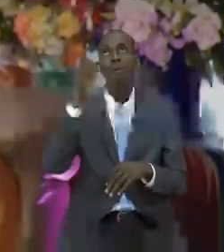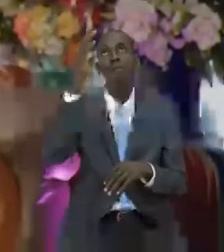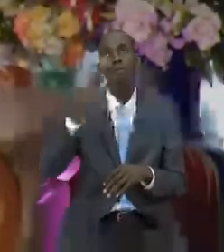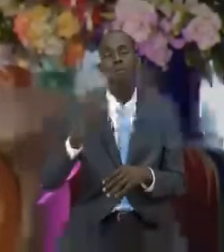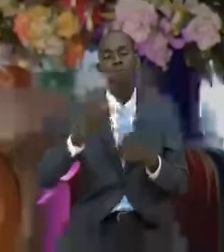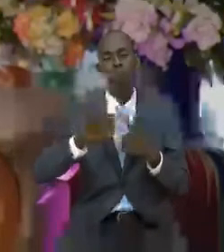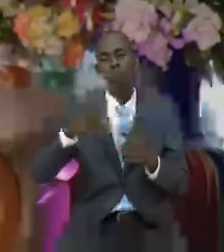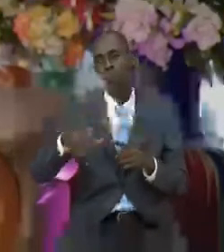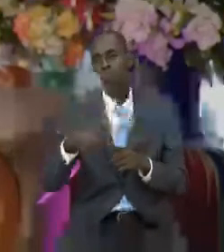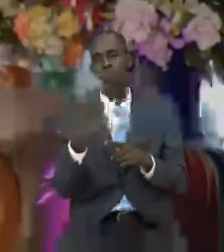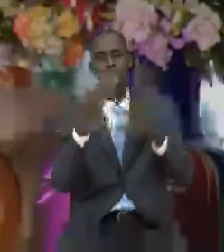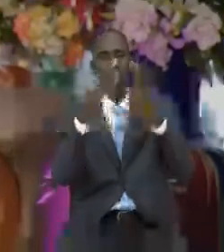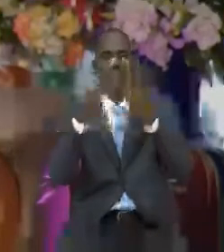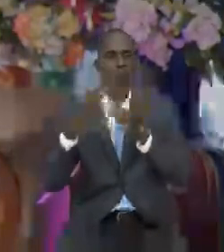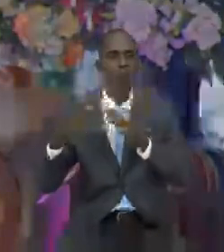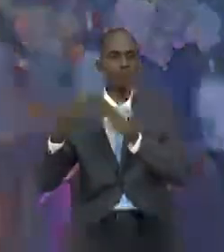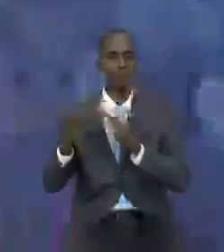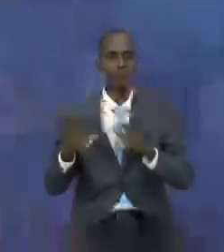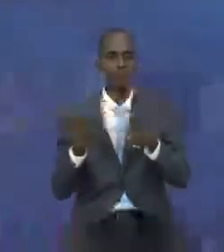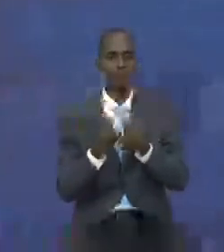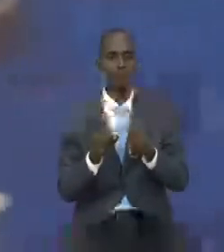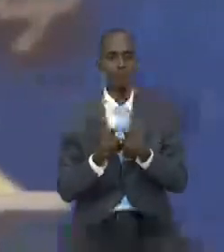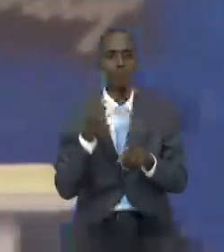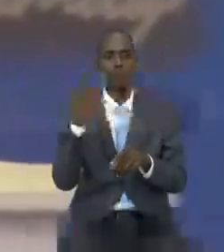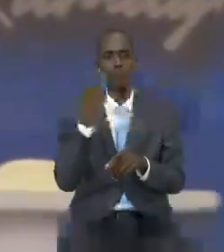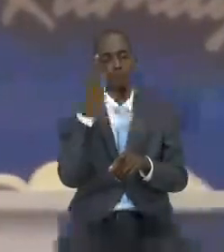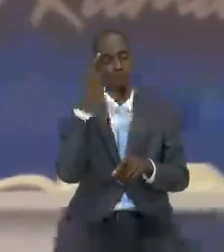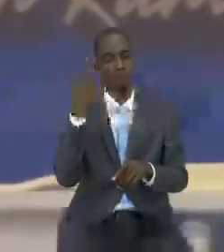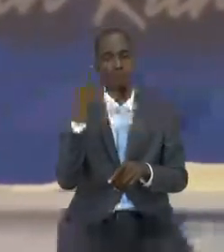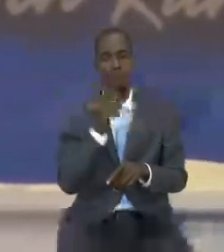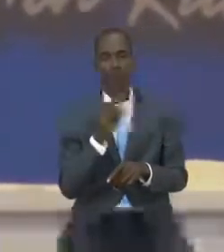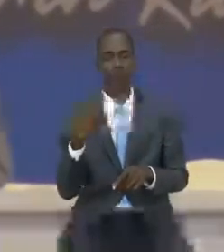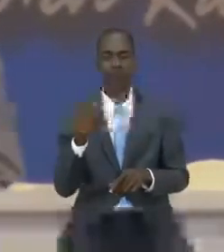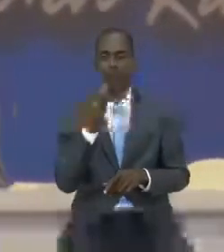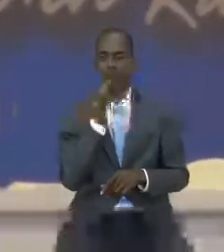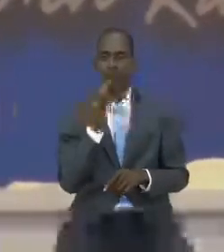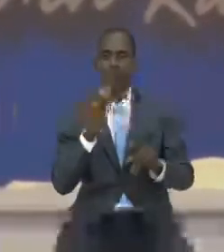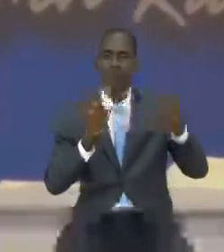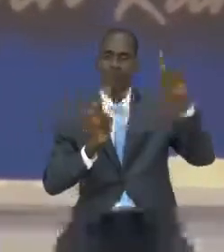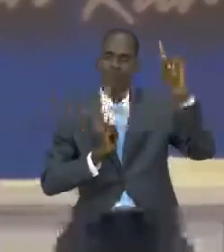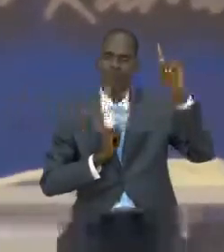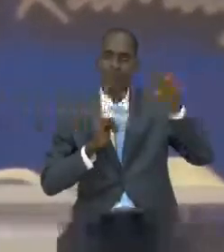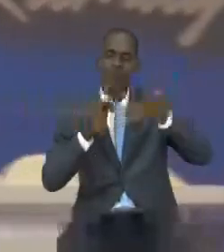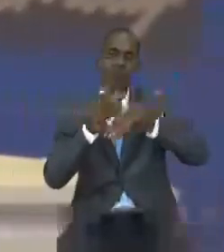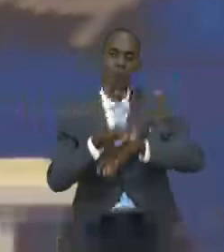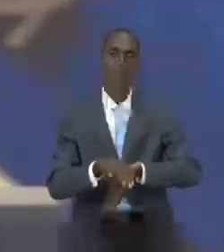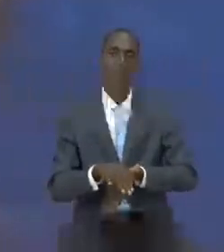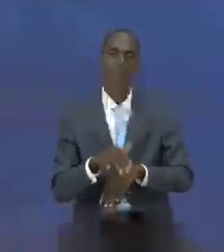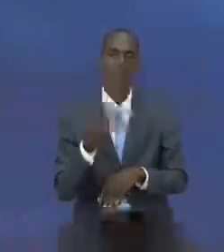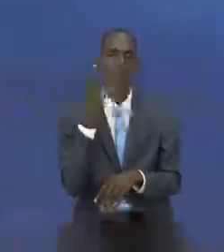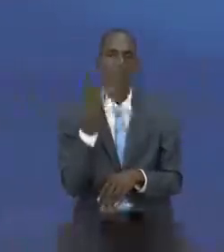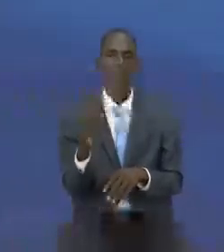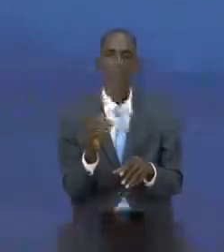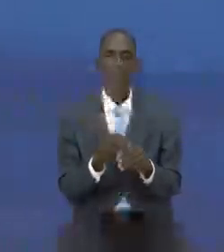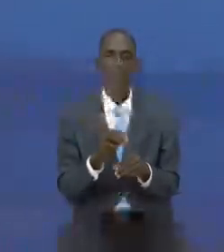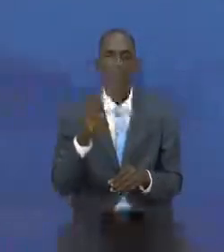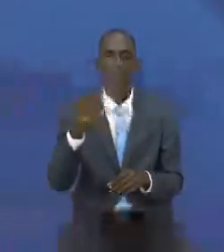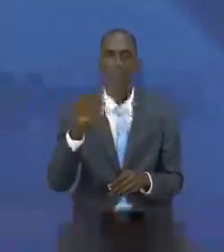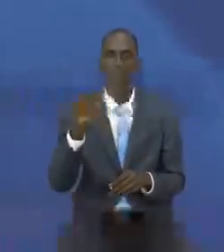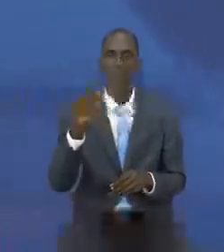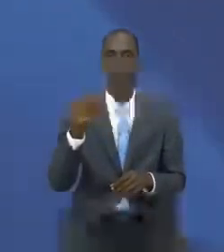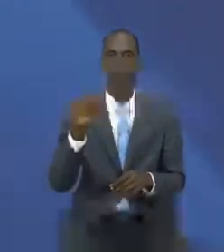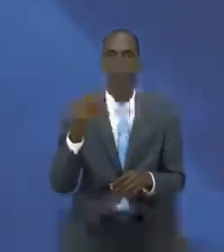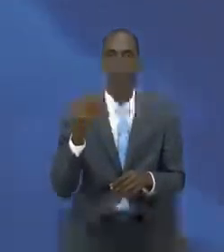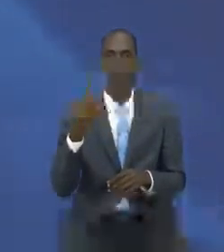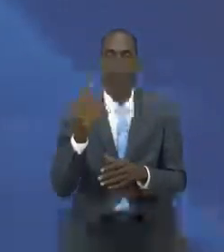also, for therefore am I sent. Matthew chapter 24, reading from verse